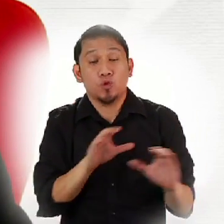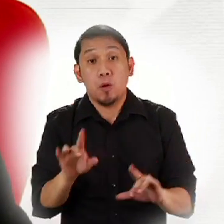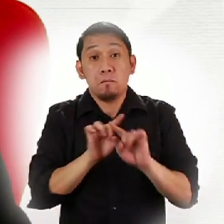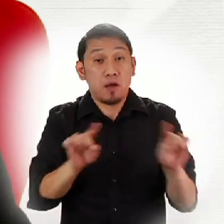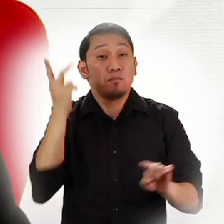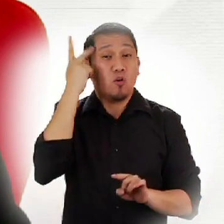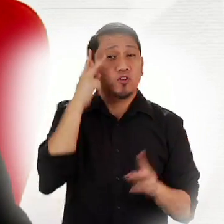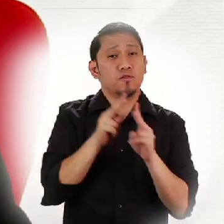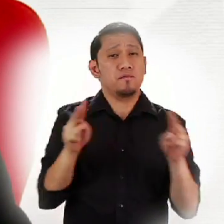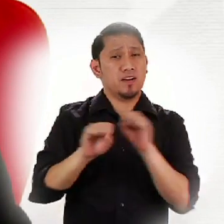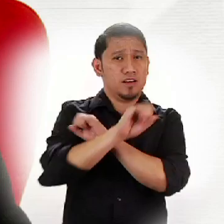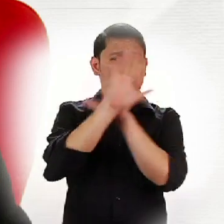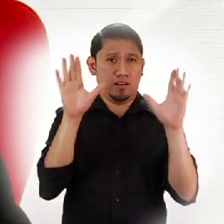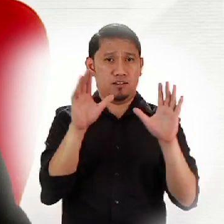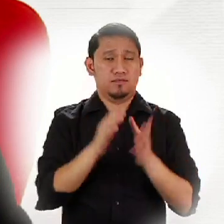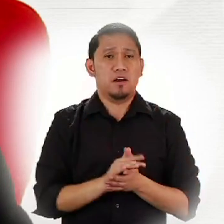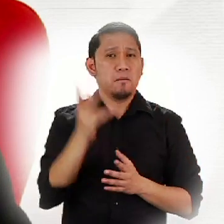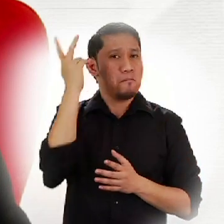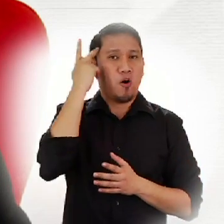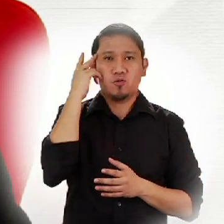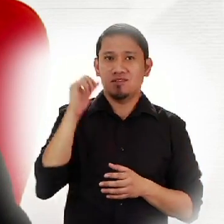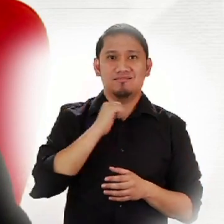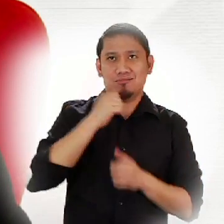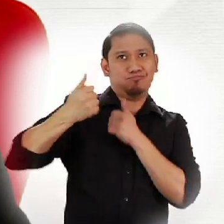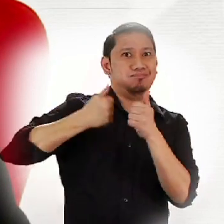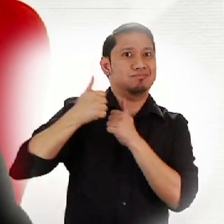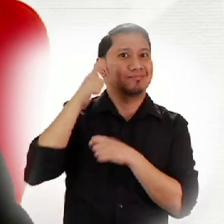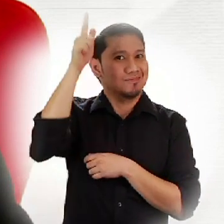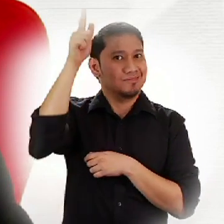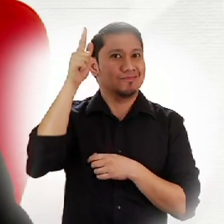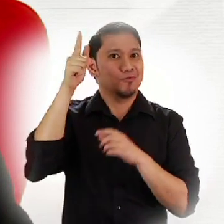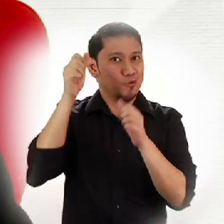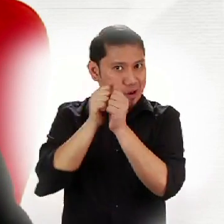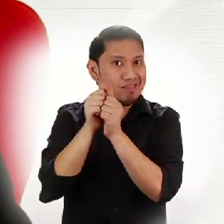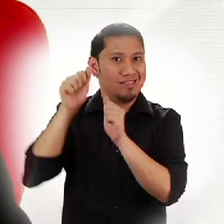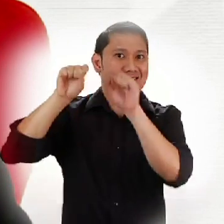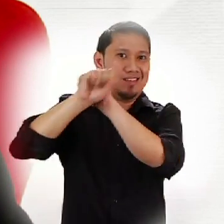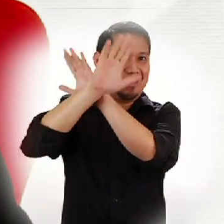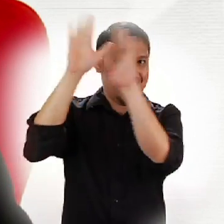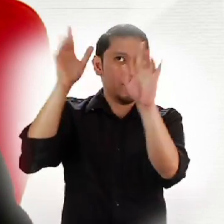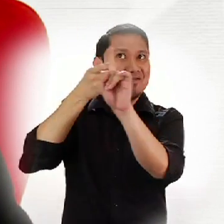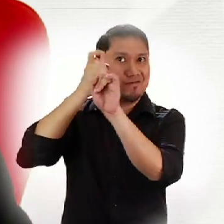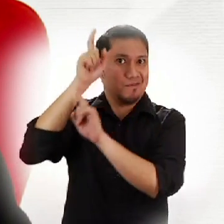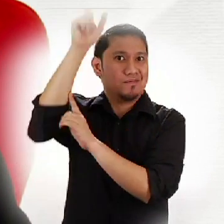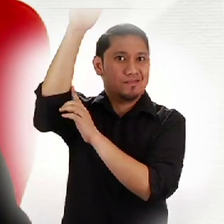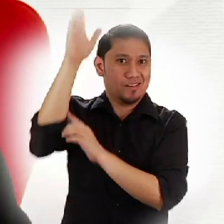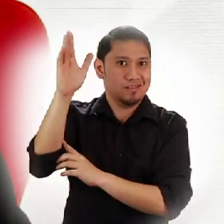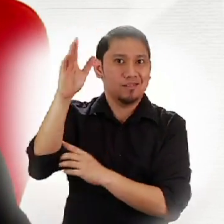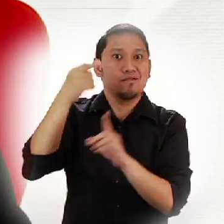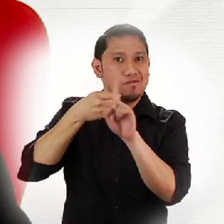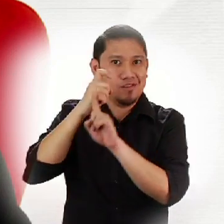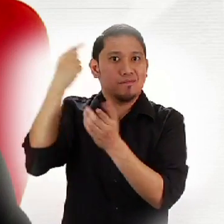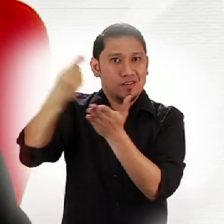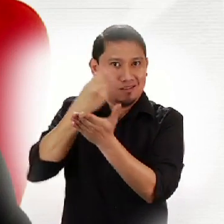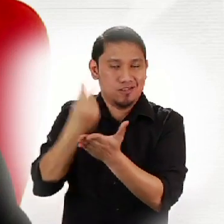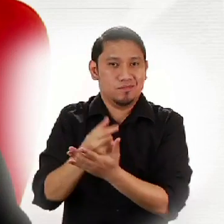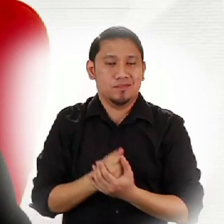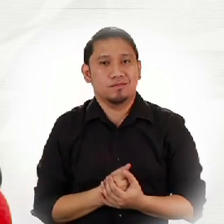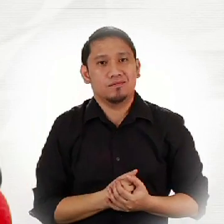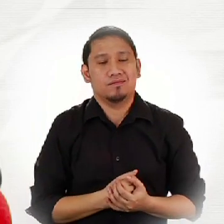clear that he will not compete with the light that comes from the gospel